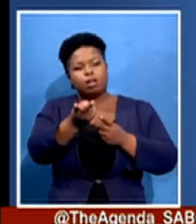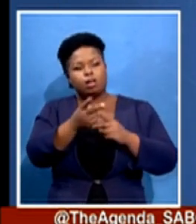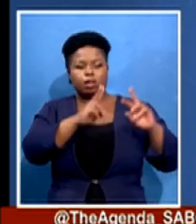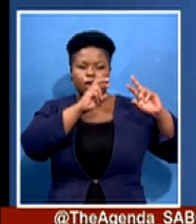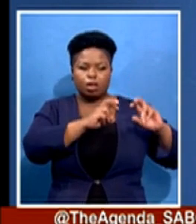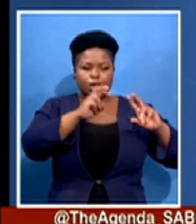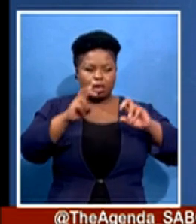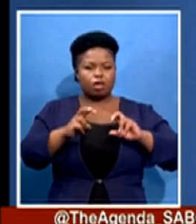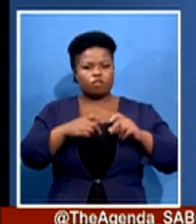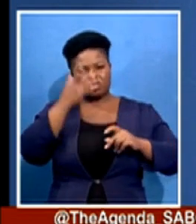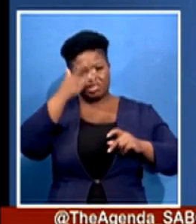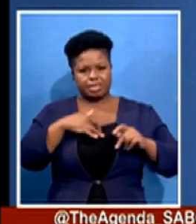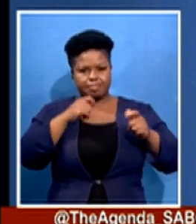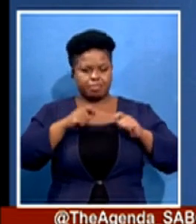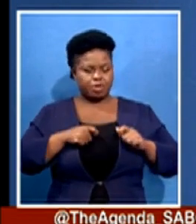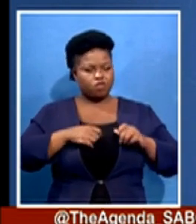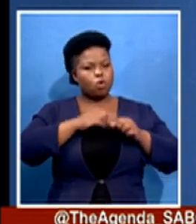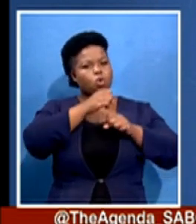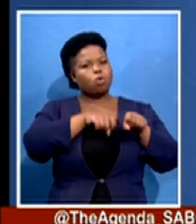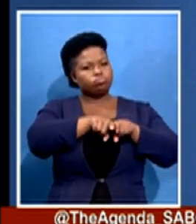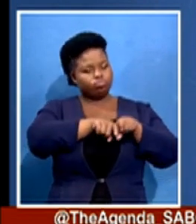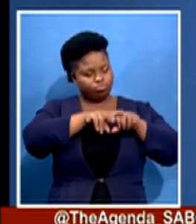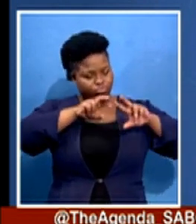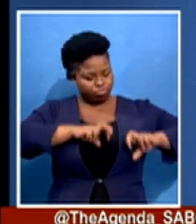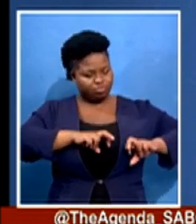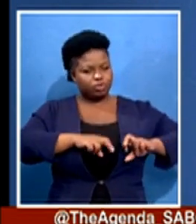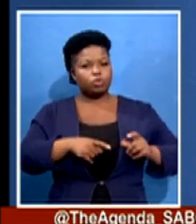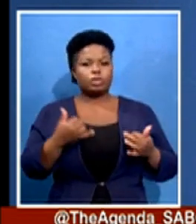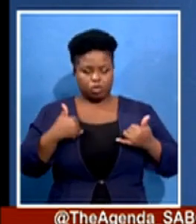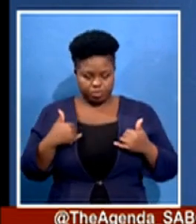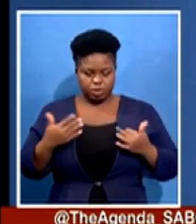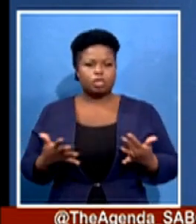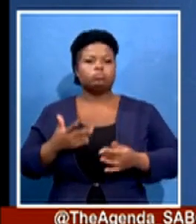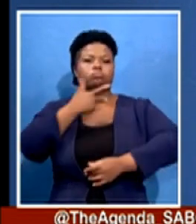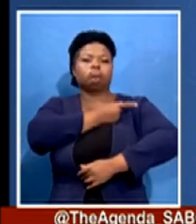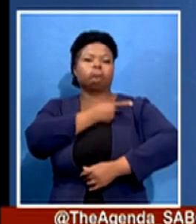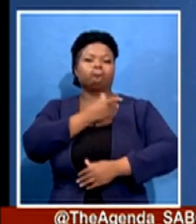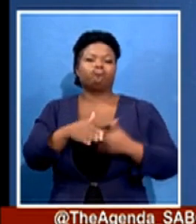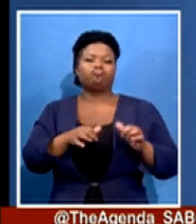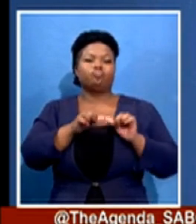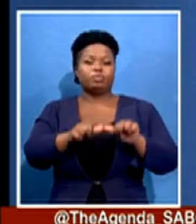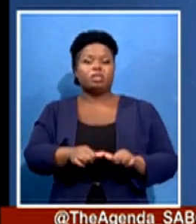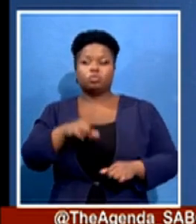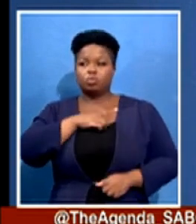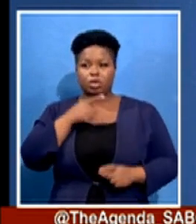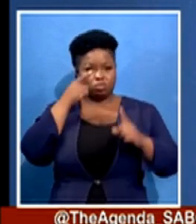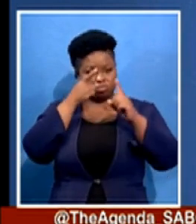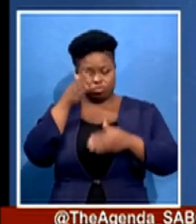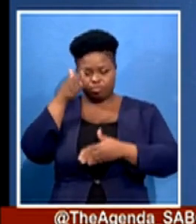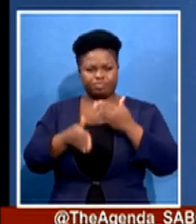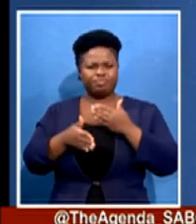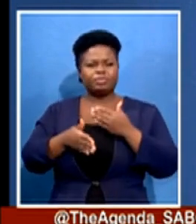does recognize that if we're going to try and stop this pandemic, we do need a vaccine. We need everything else as well. We need